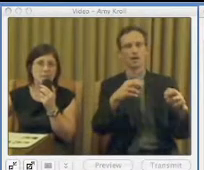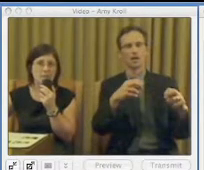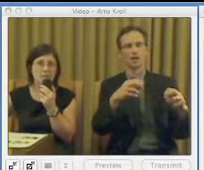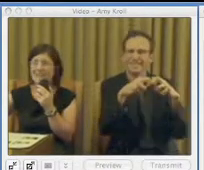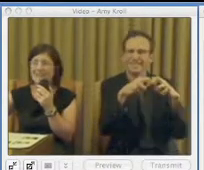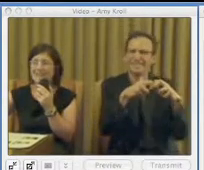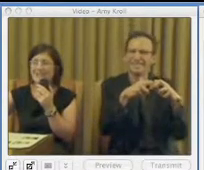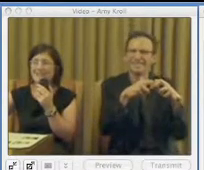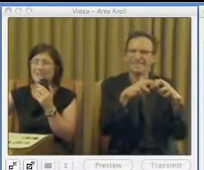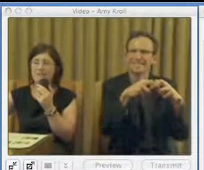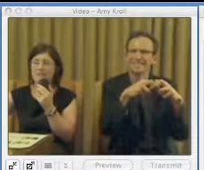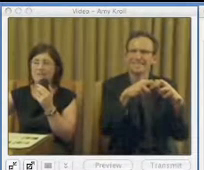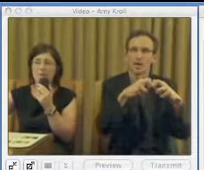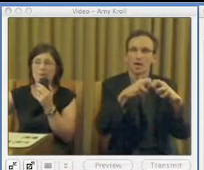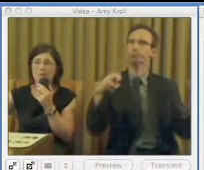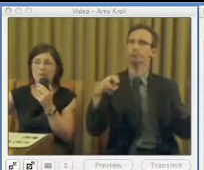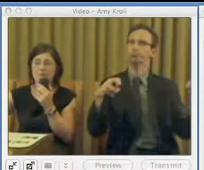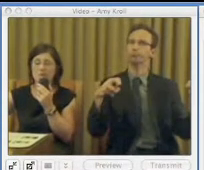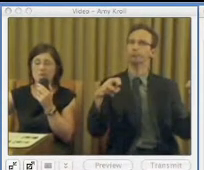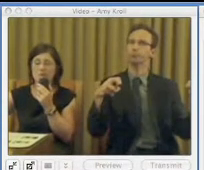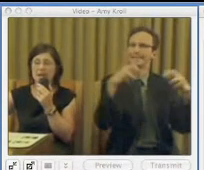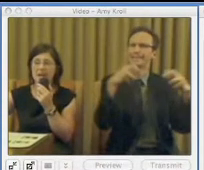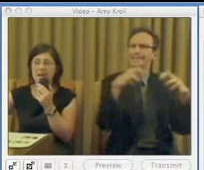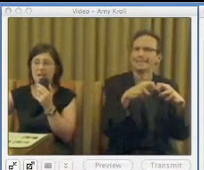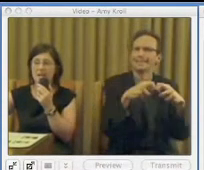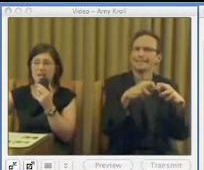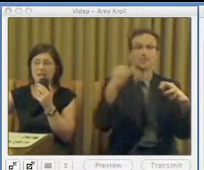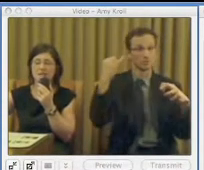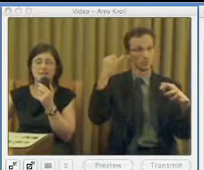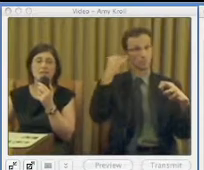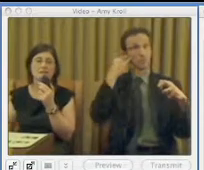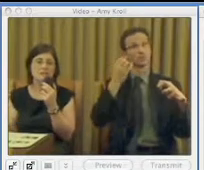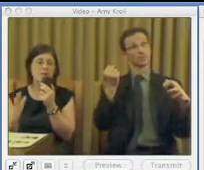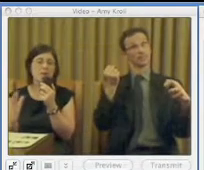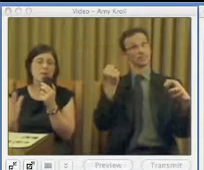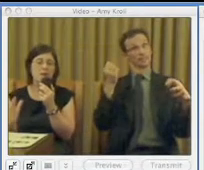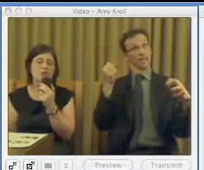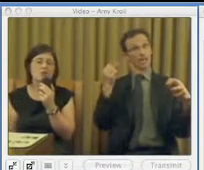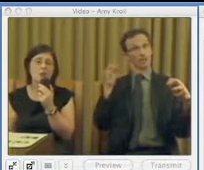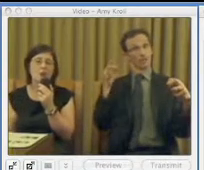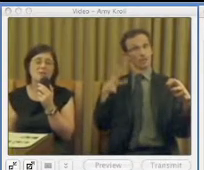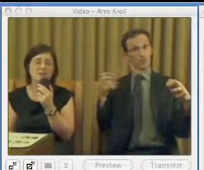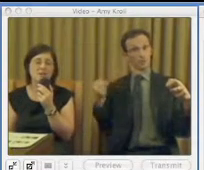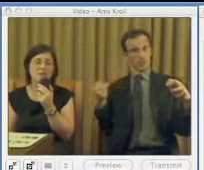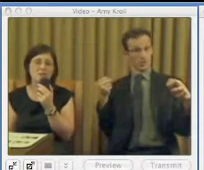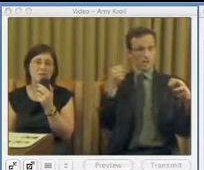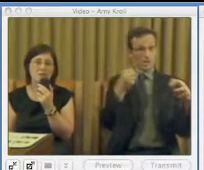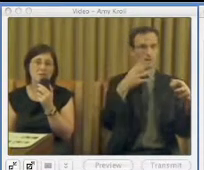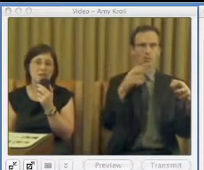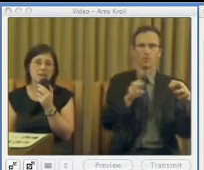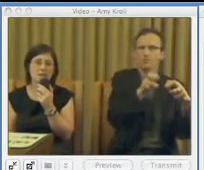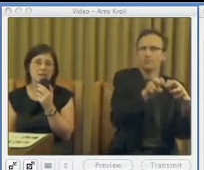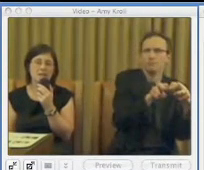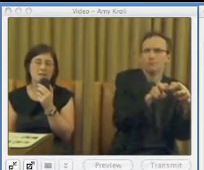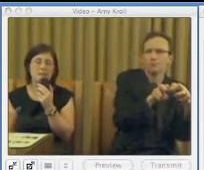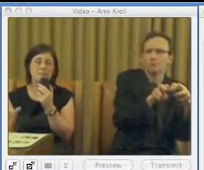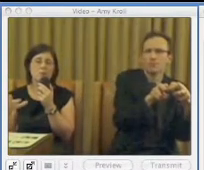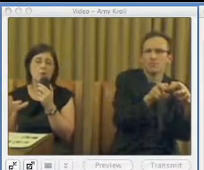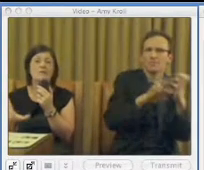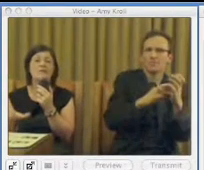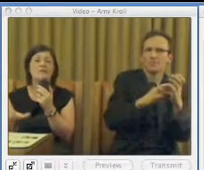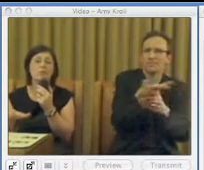their knees are almost touching. And if a sign language interpreter was in that context, they would have a much